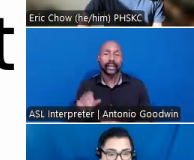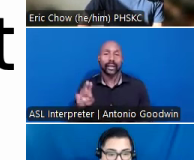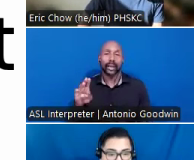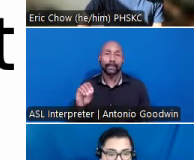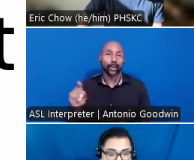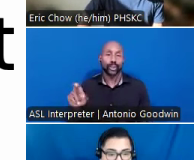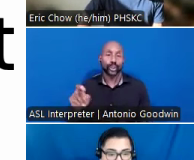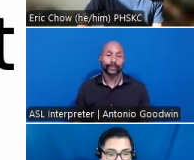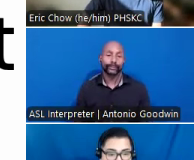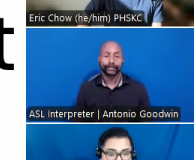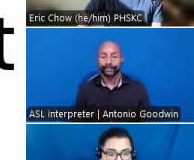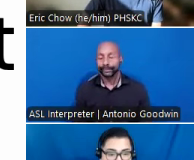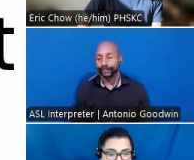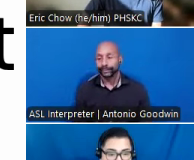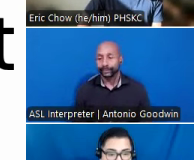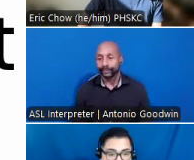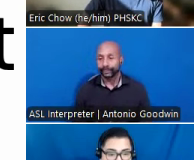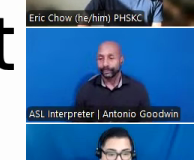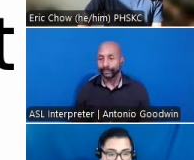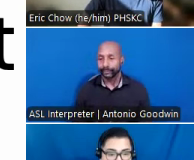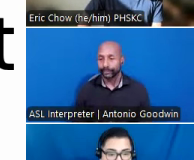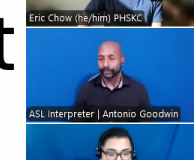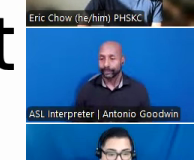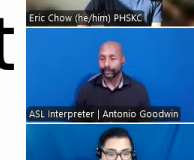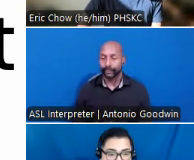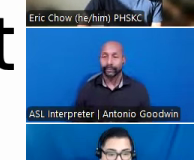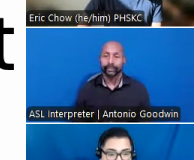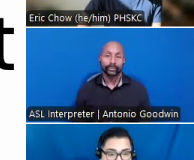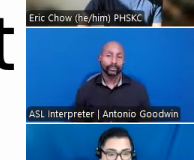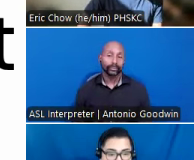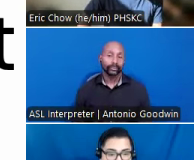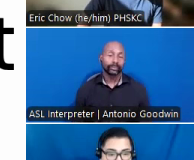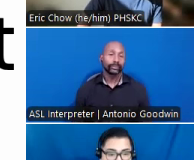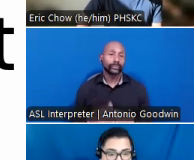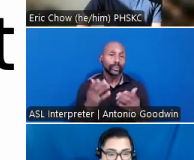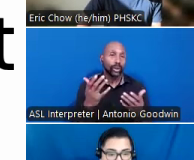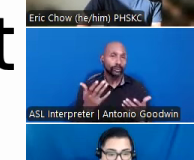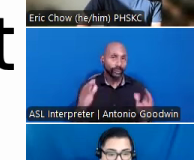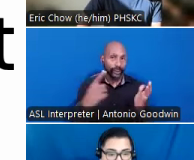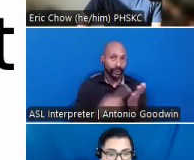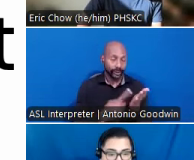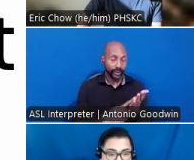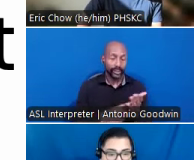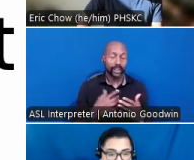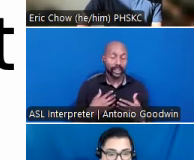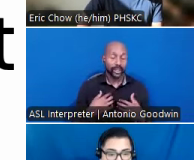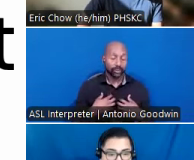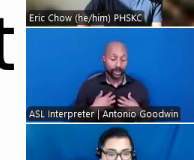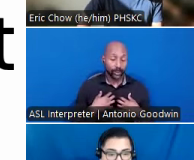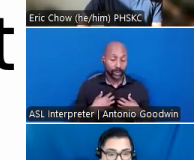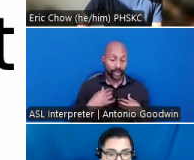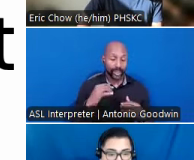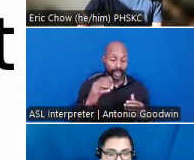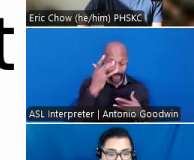spend a lot of time going over a lot of important public health updates, talking about respiratory illnesses and also providing you some important